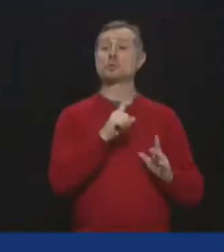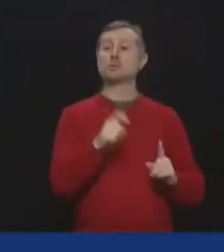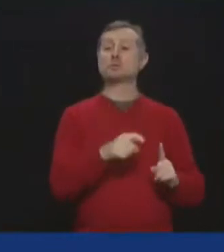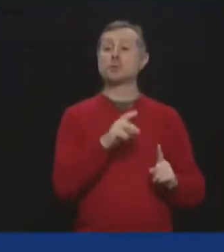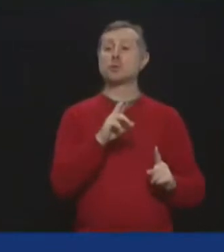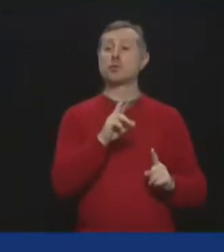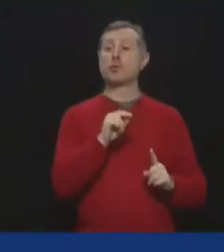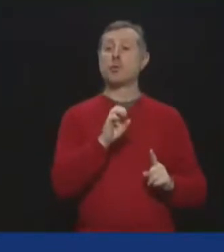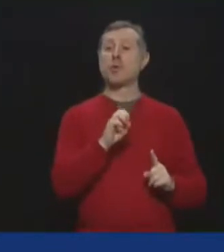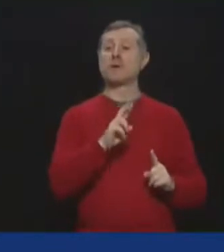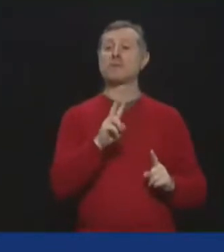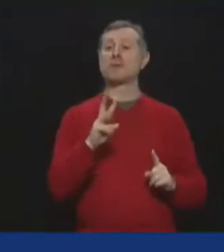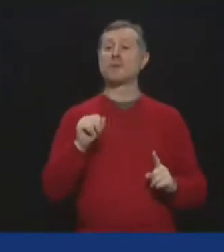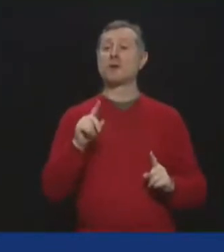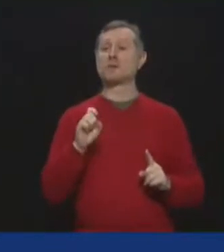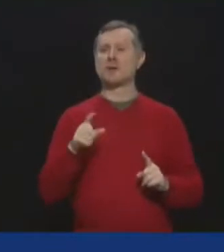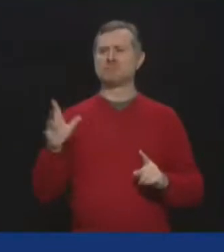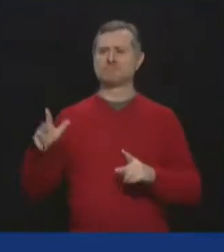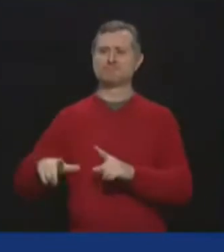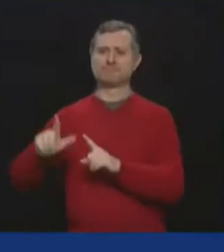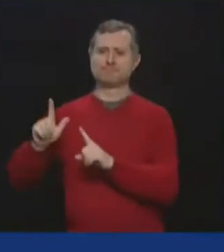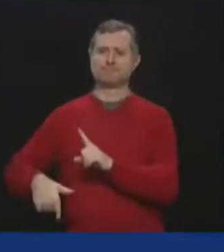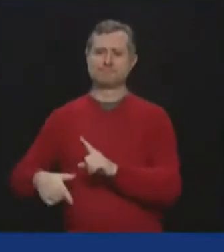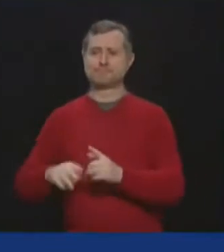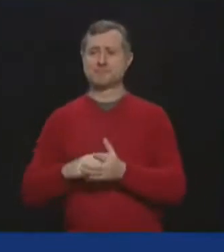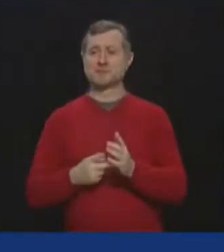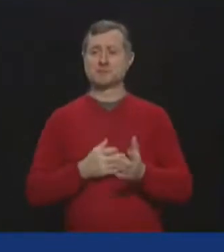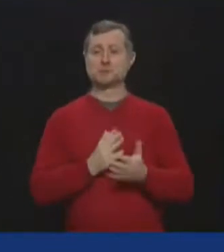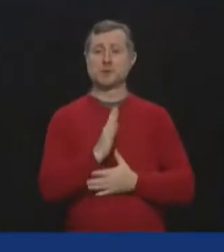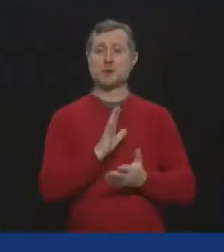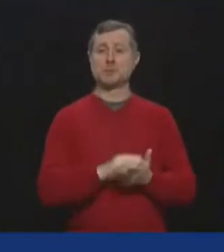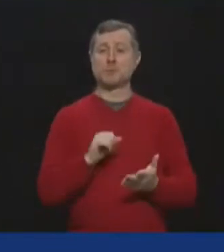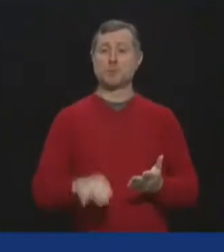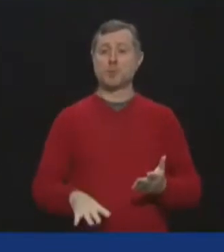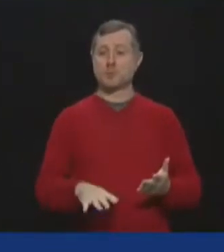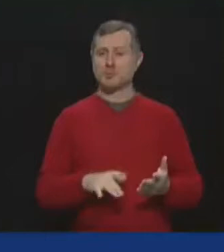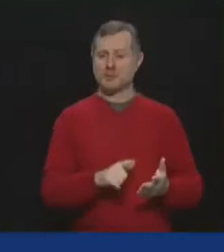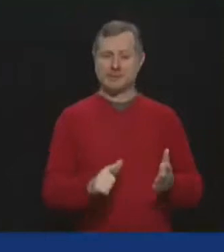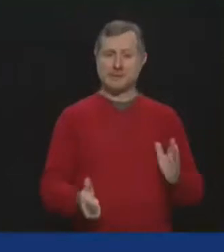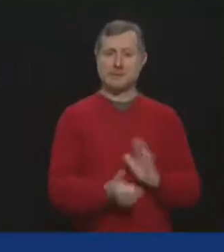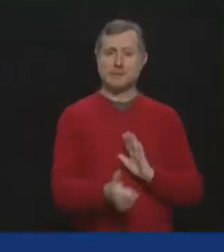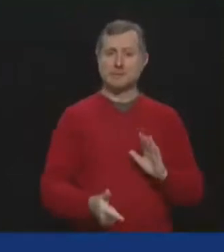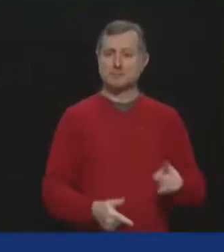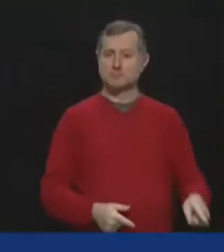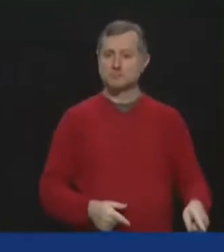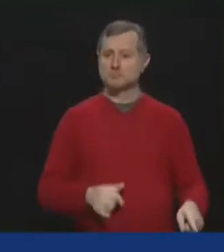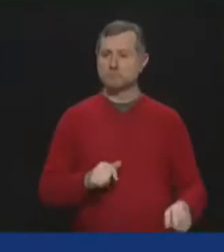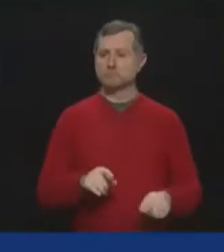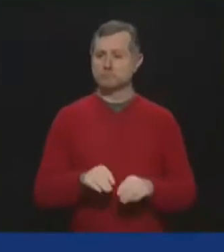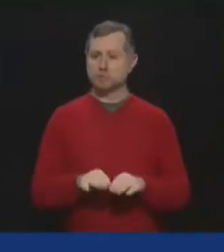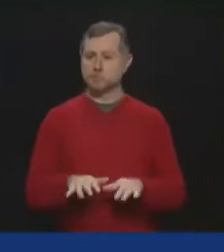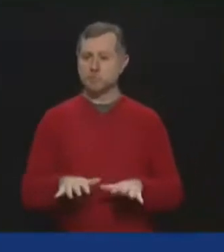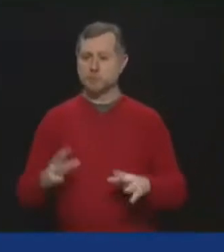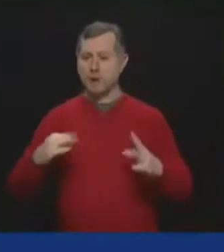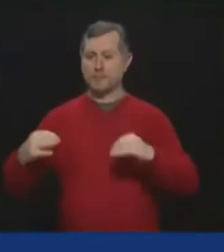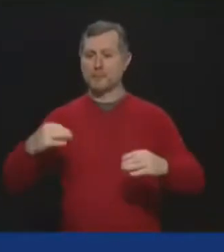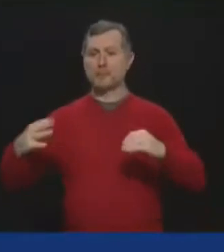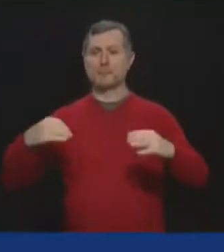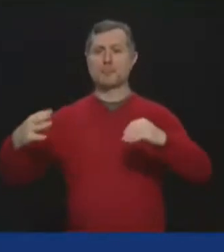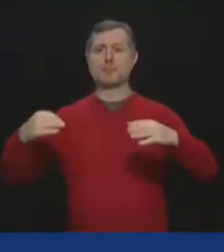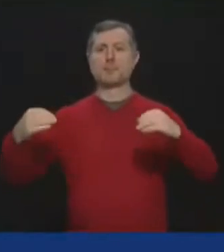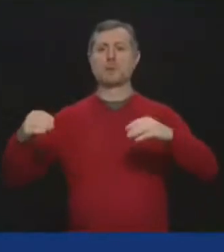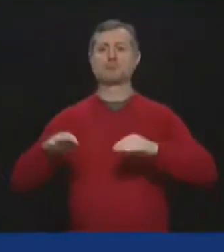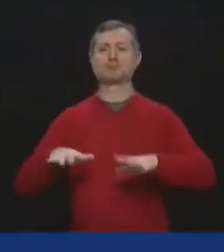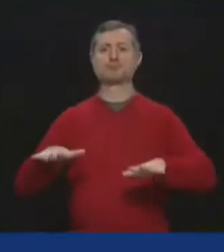making the right to abortion illegal in Texas, and they are just starting. And I must tell you